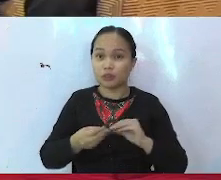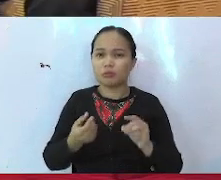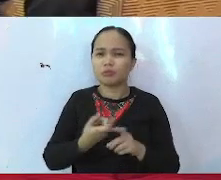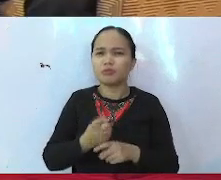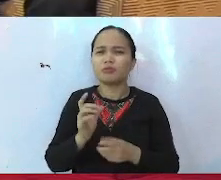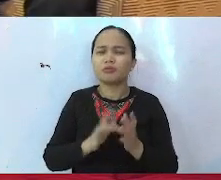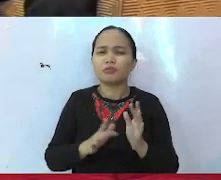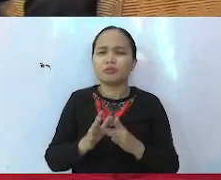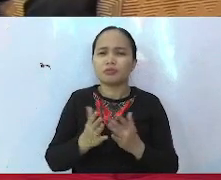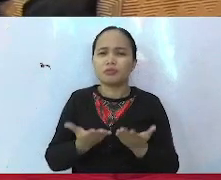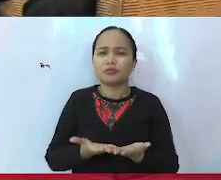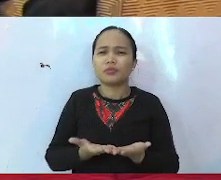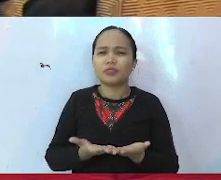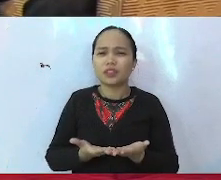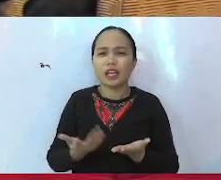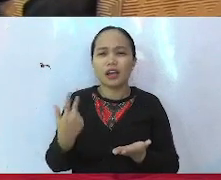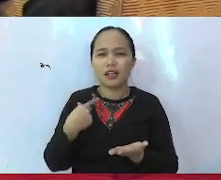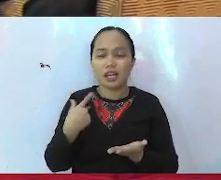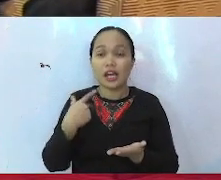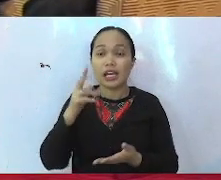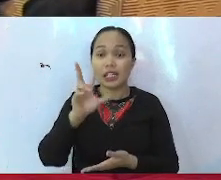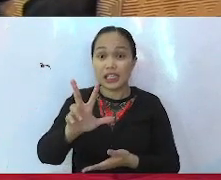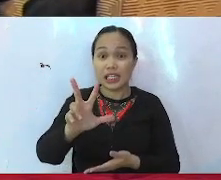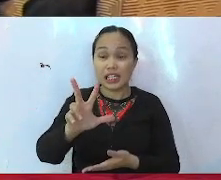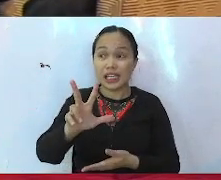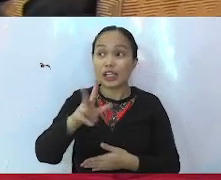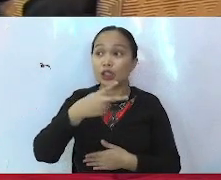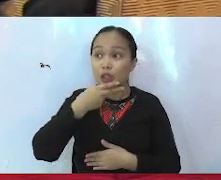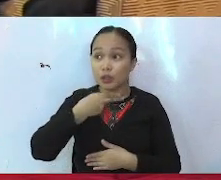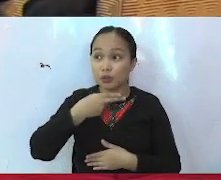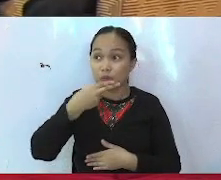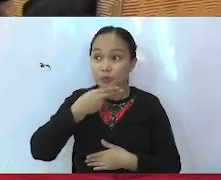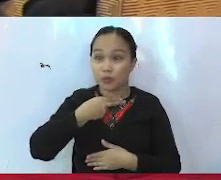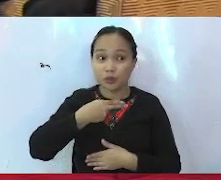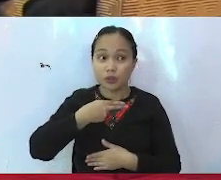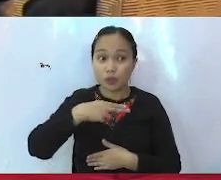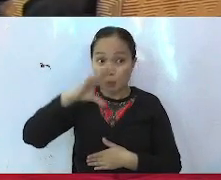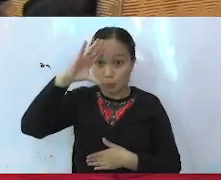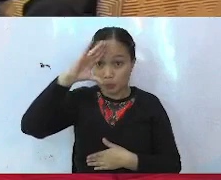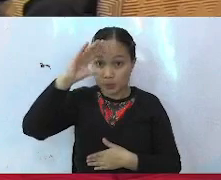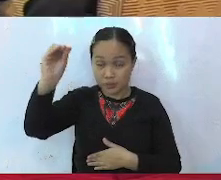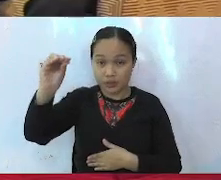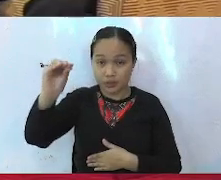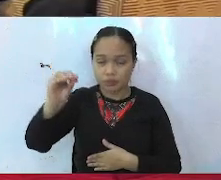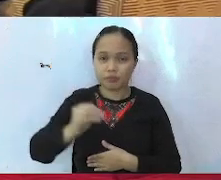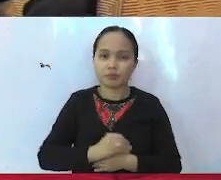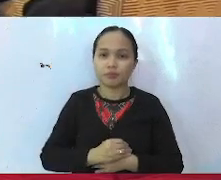you know it. But there was three Hebrew boys. Yeah.